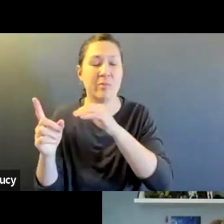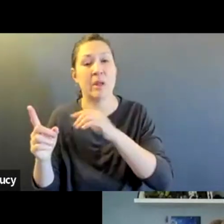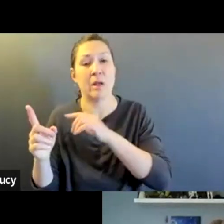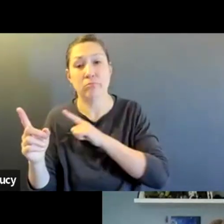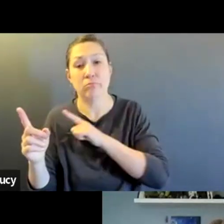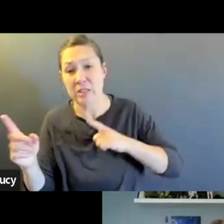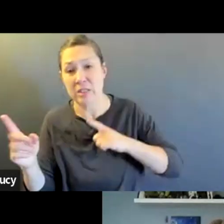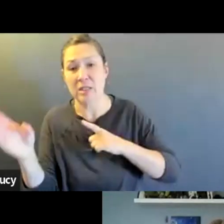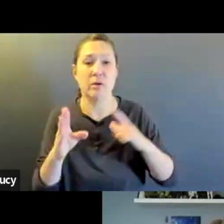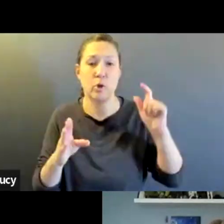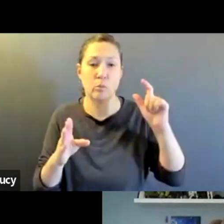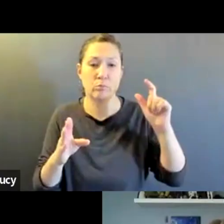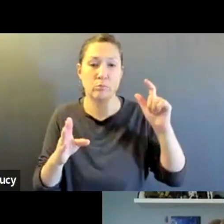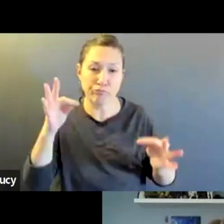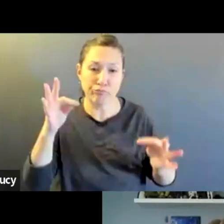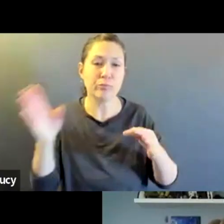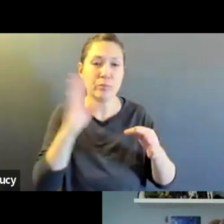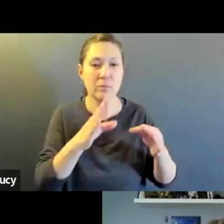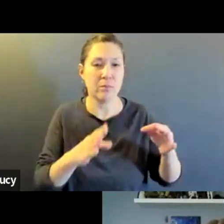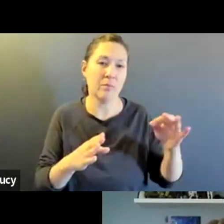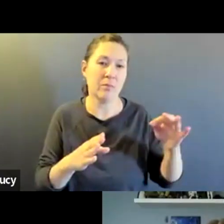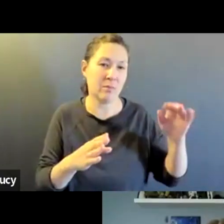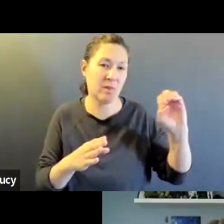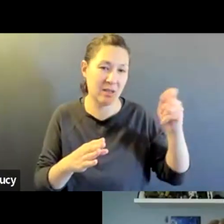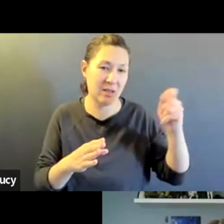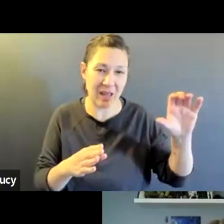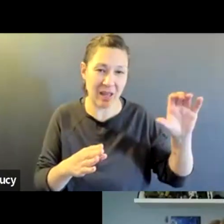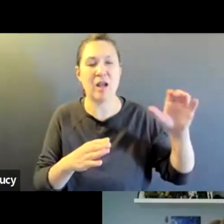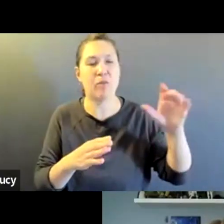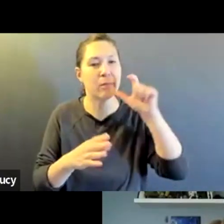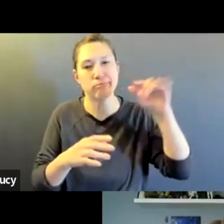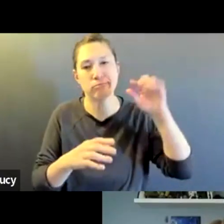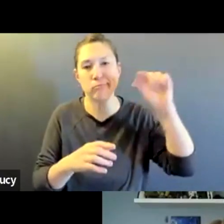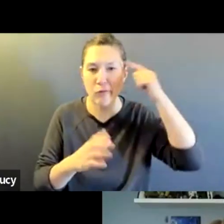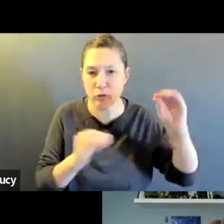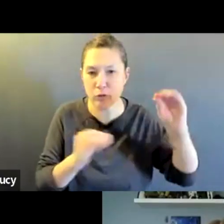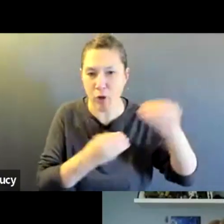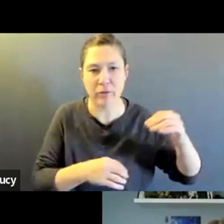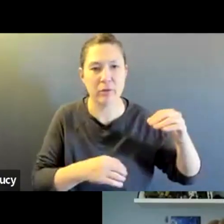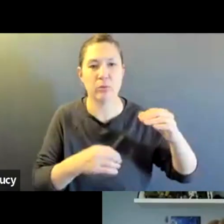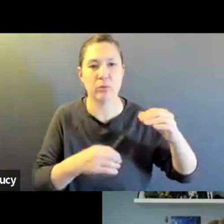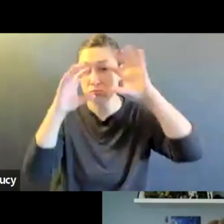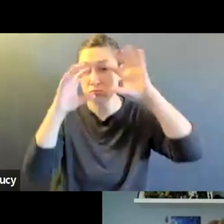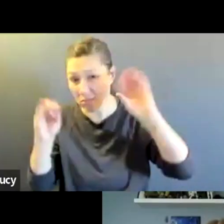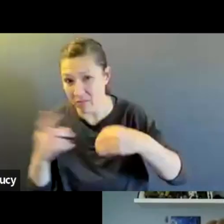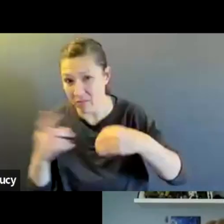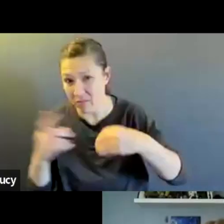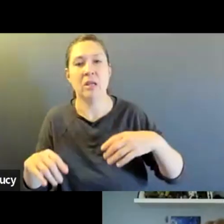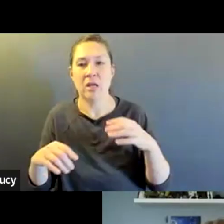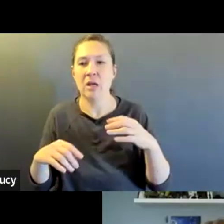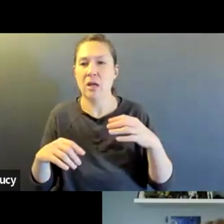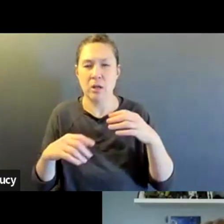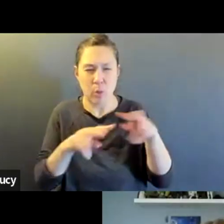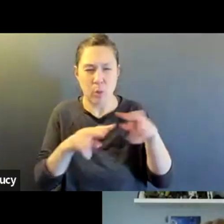do it at every single level, so federal, state, and local. And it's a lot to keep track of, but more than anything, it lets us know what are the trends affecting